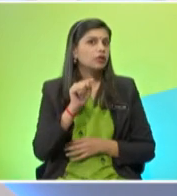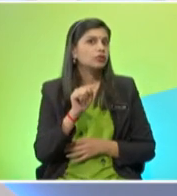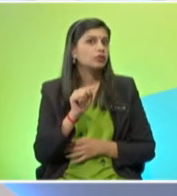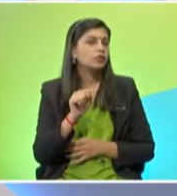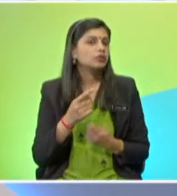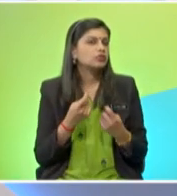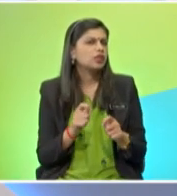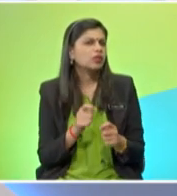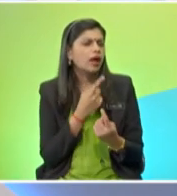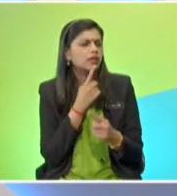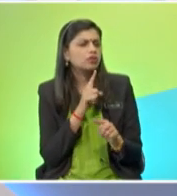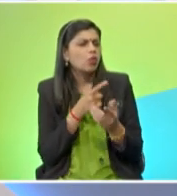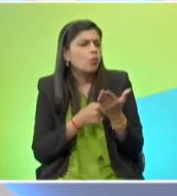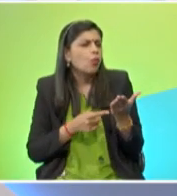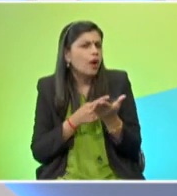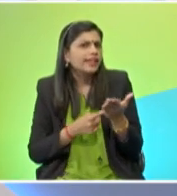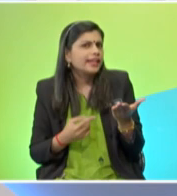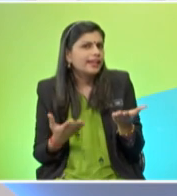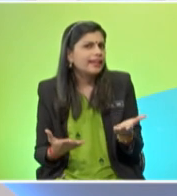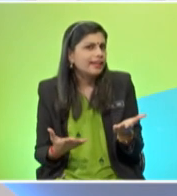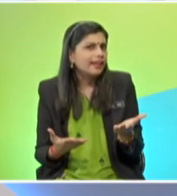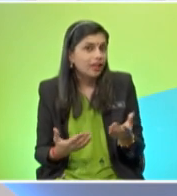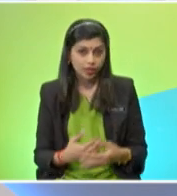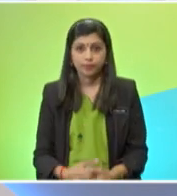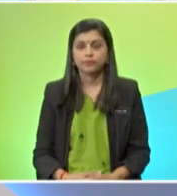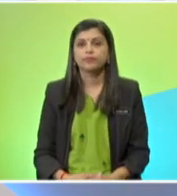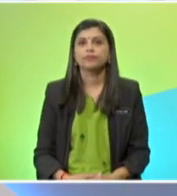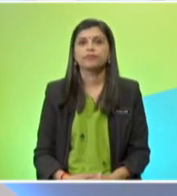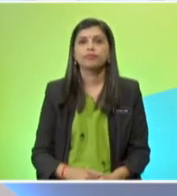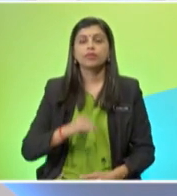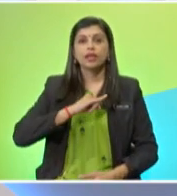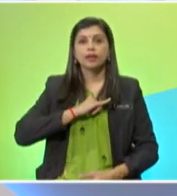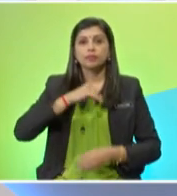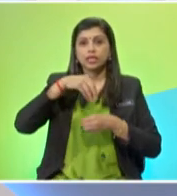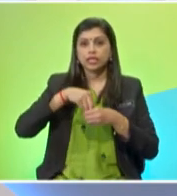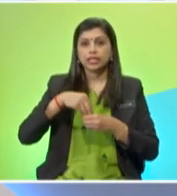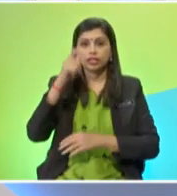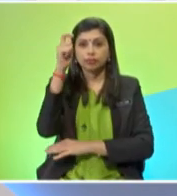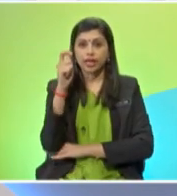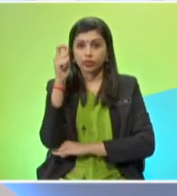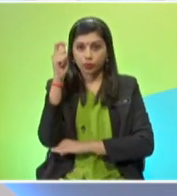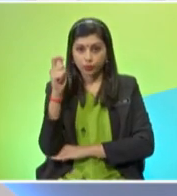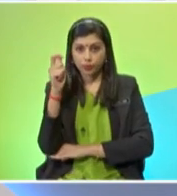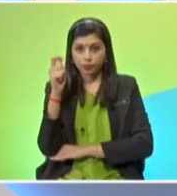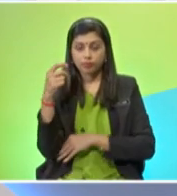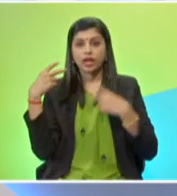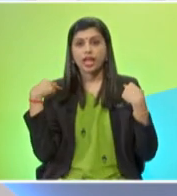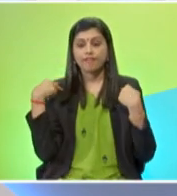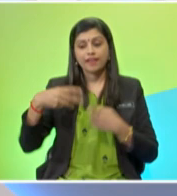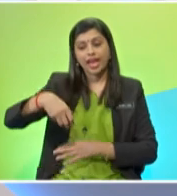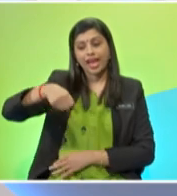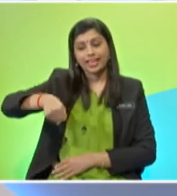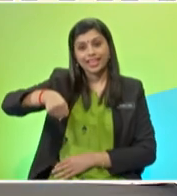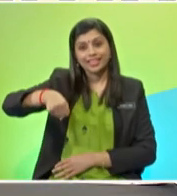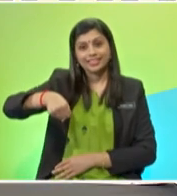and guess what item is it. Okay, I'm in the bathroom. I have handle. I